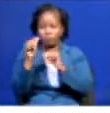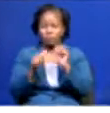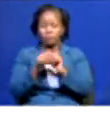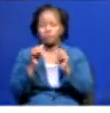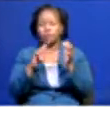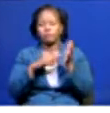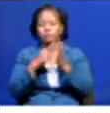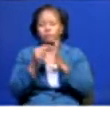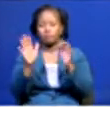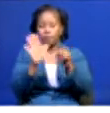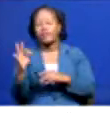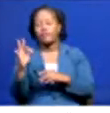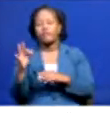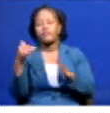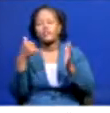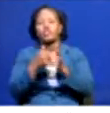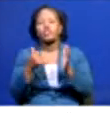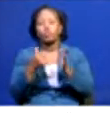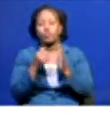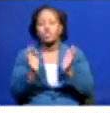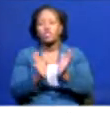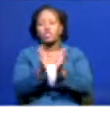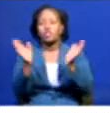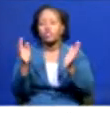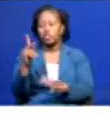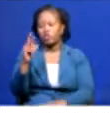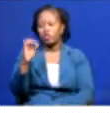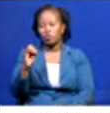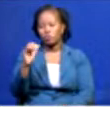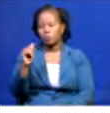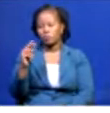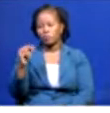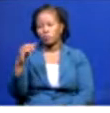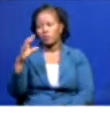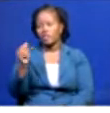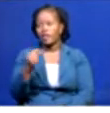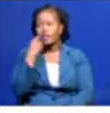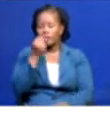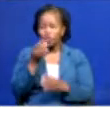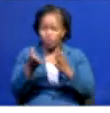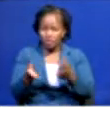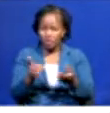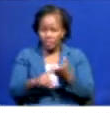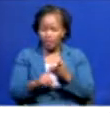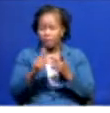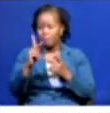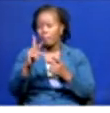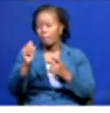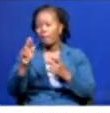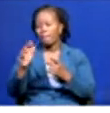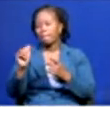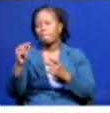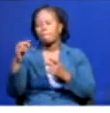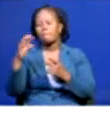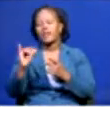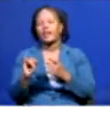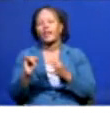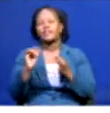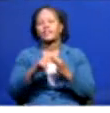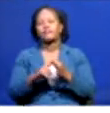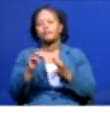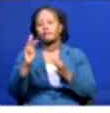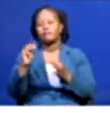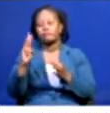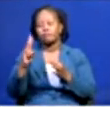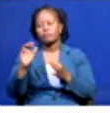resourcefulness, motivation. General Kianga, who I have seen here, General Karangi, General Mwathete,